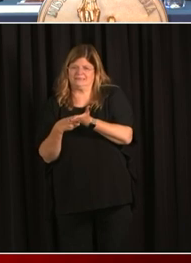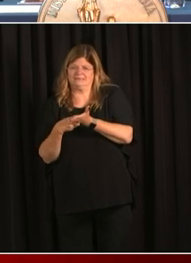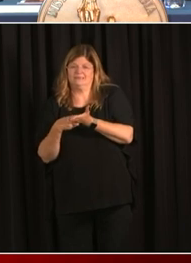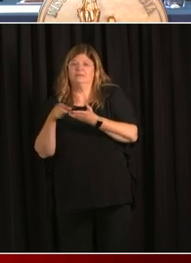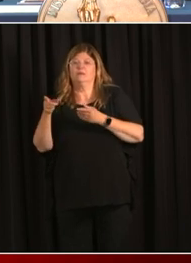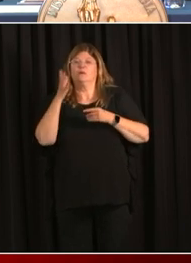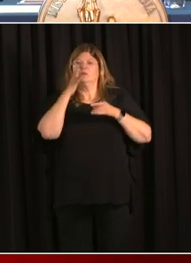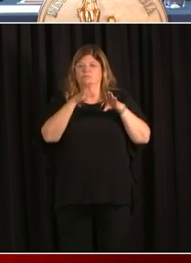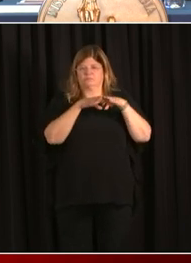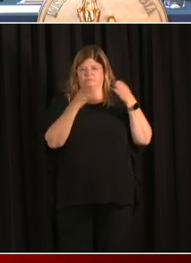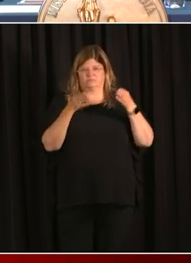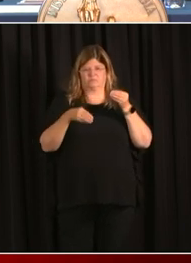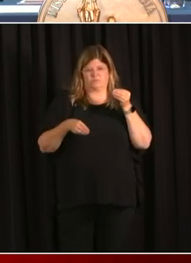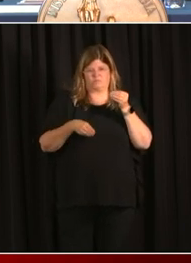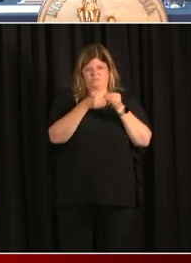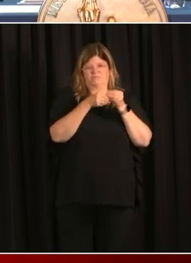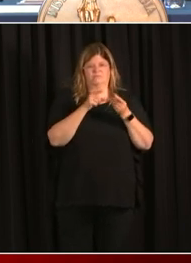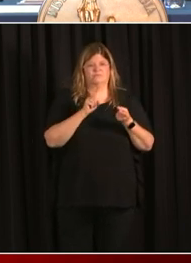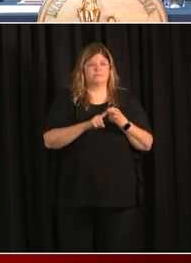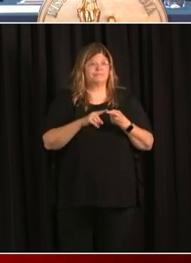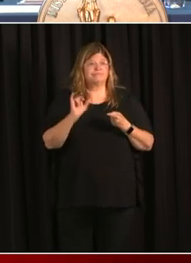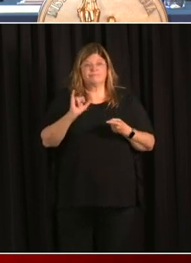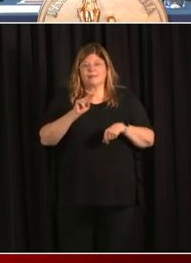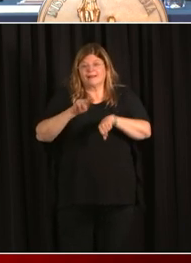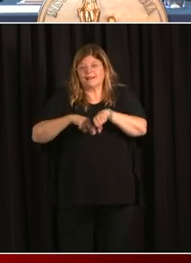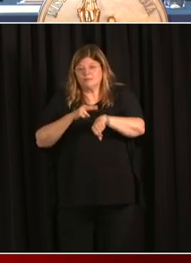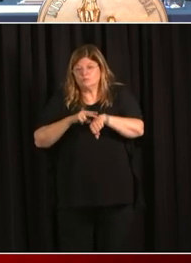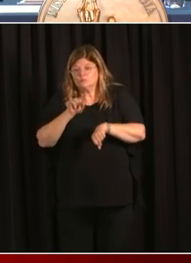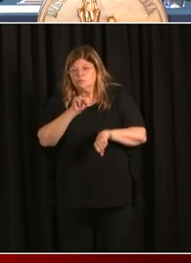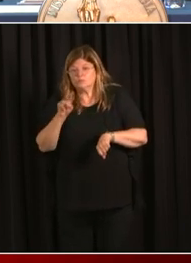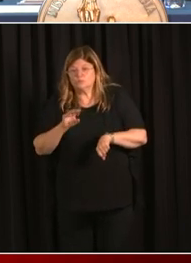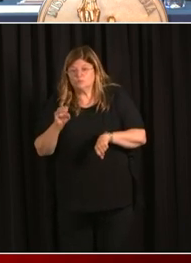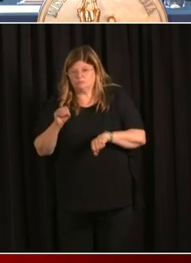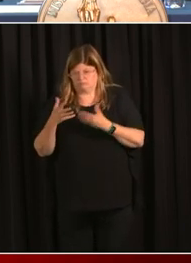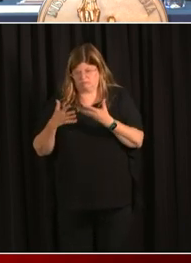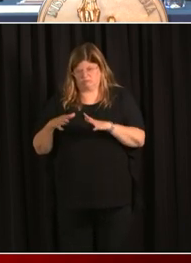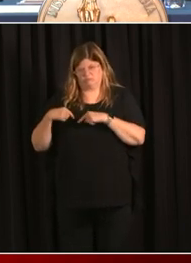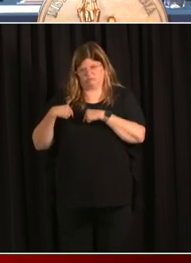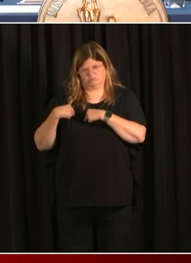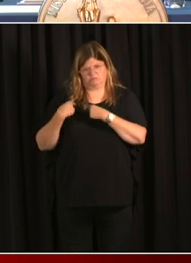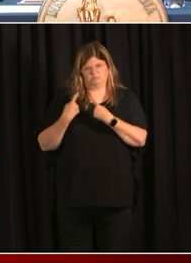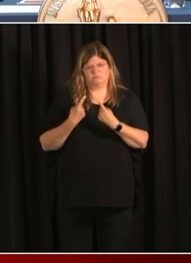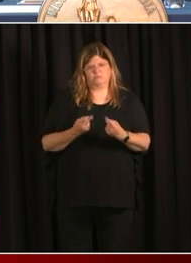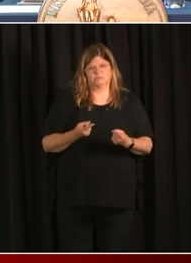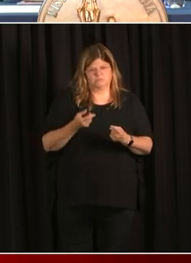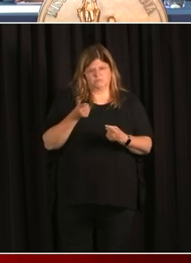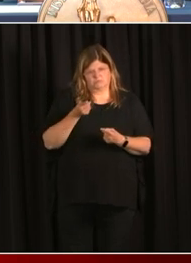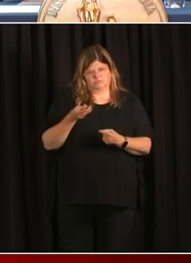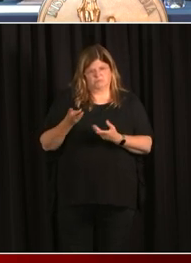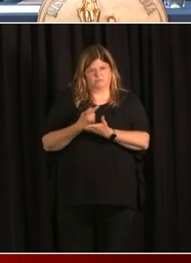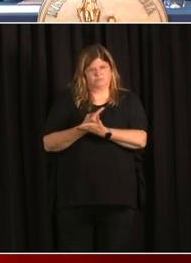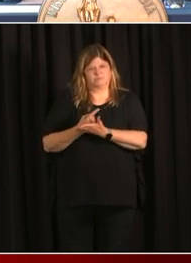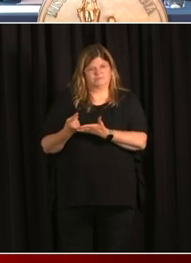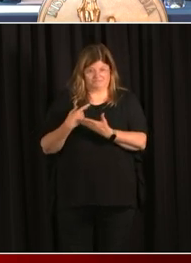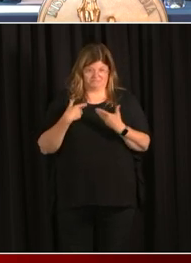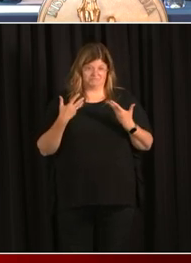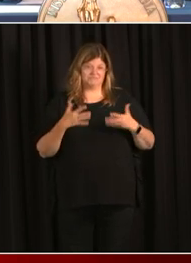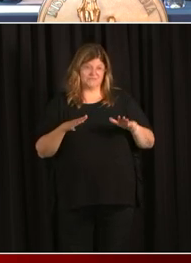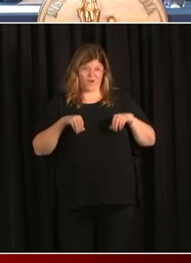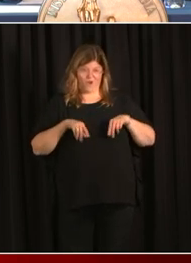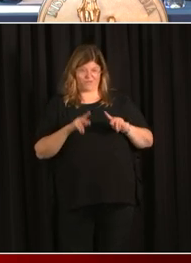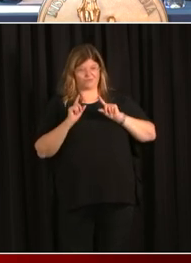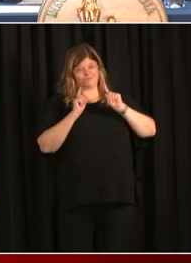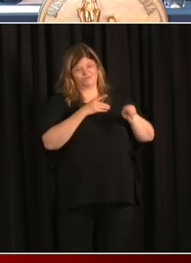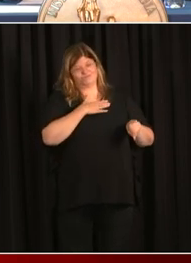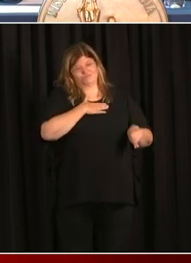in addition to the National Zoo, which has been open for several weeks, and I had the opportunity to visit and was very